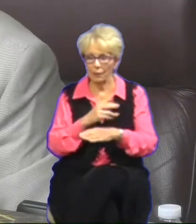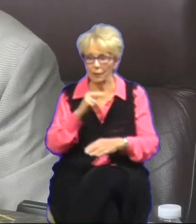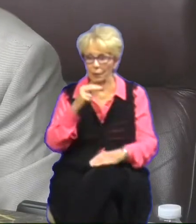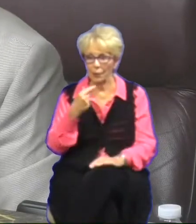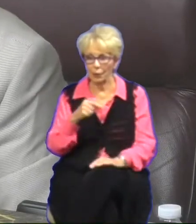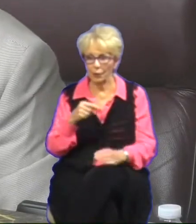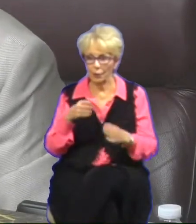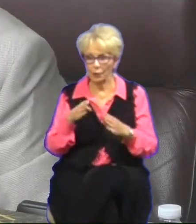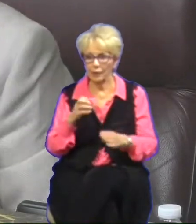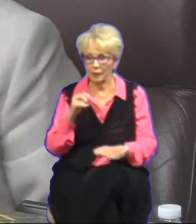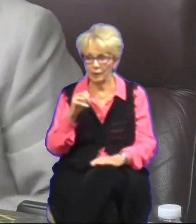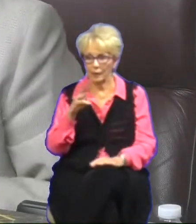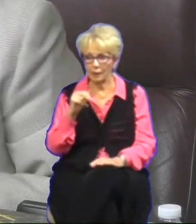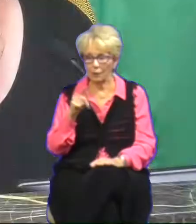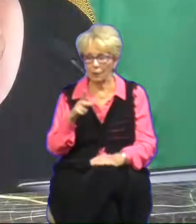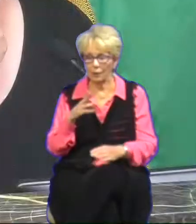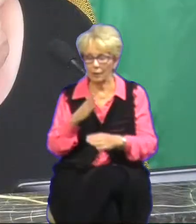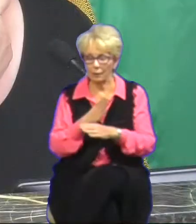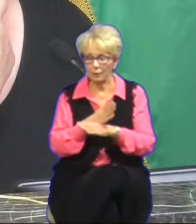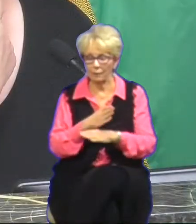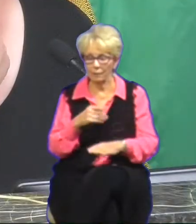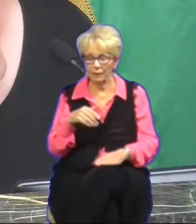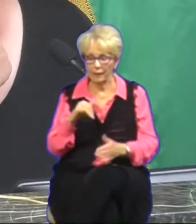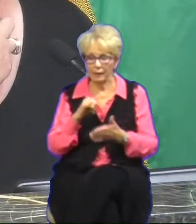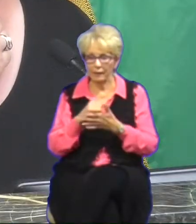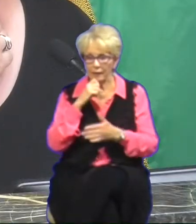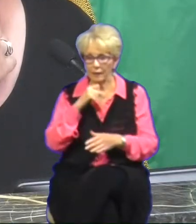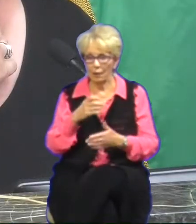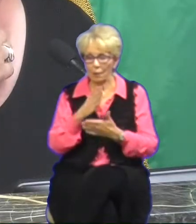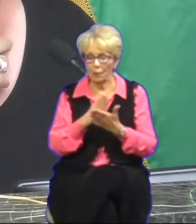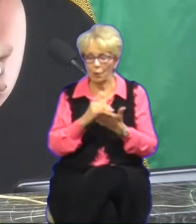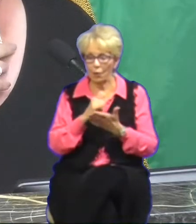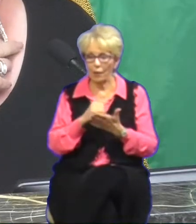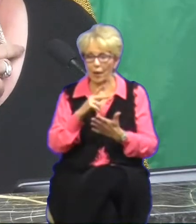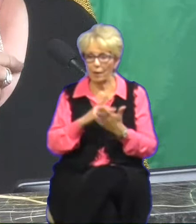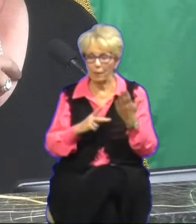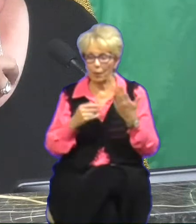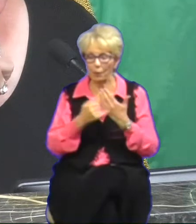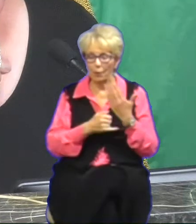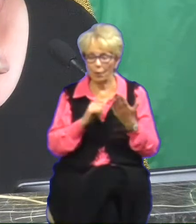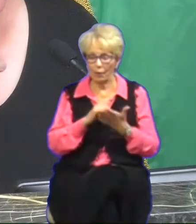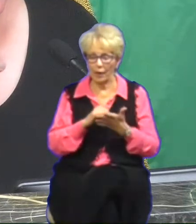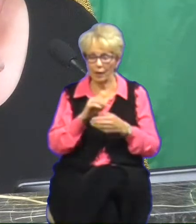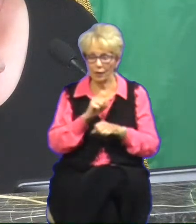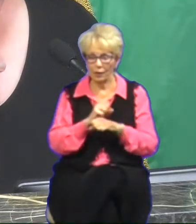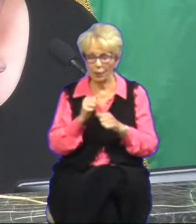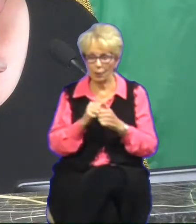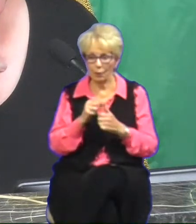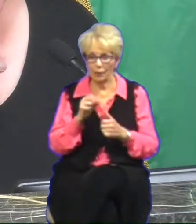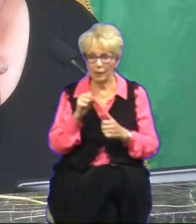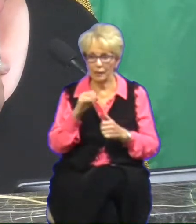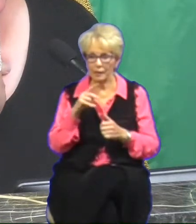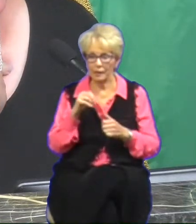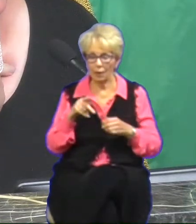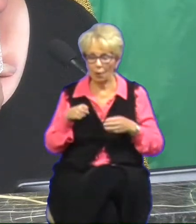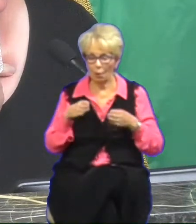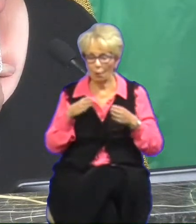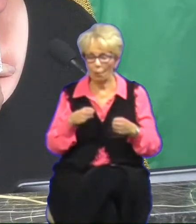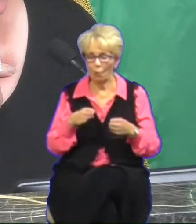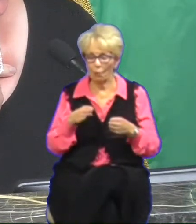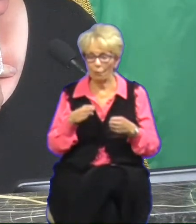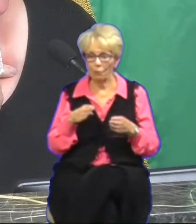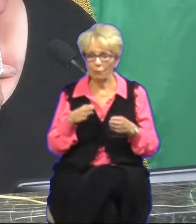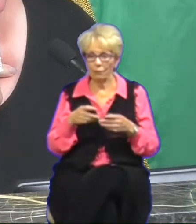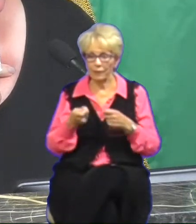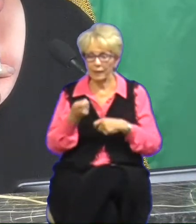Green Street Sidewalk Improvements. Sally? Mm-hmm. This is the portion of the project that deals with the sidewalks